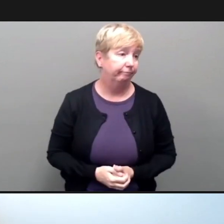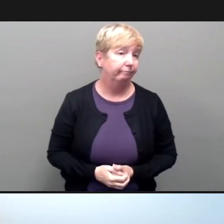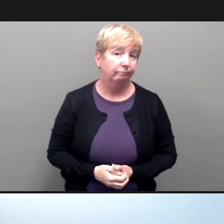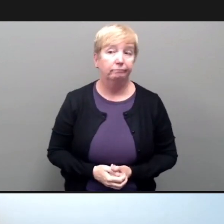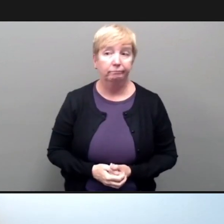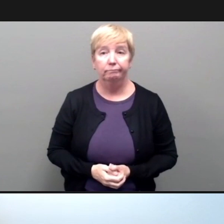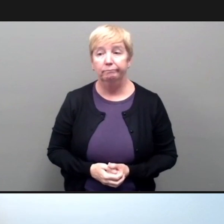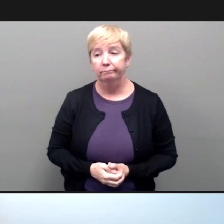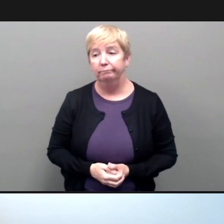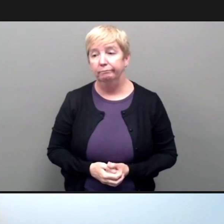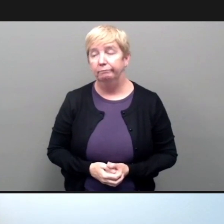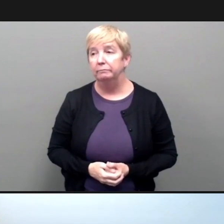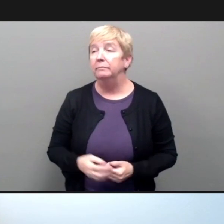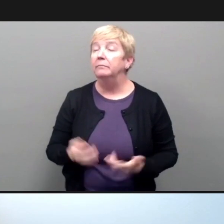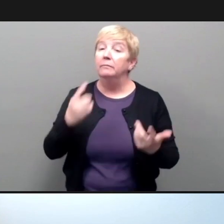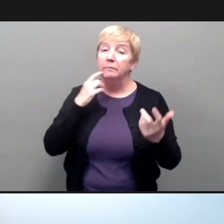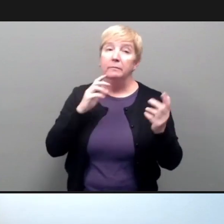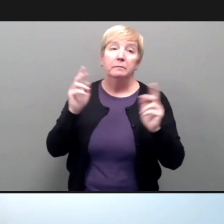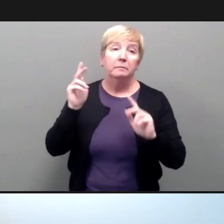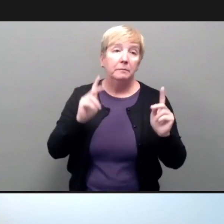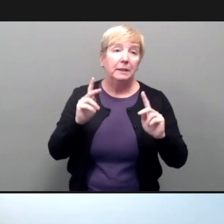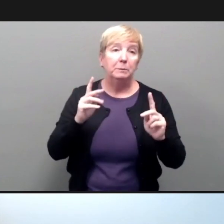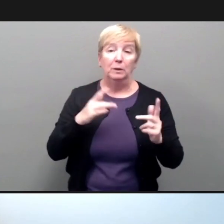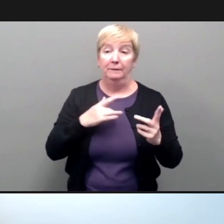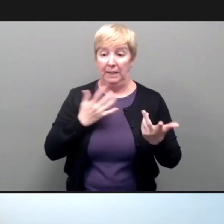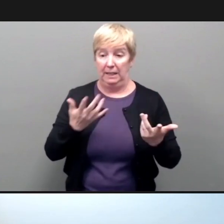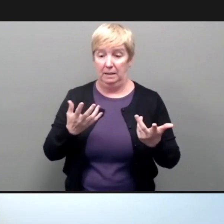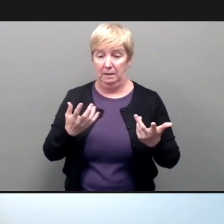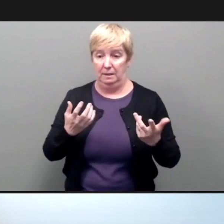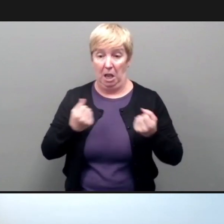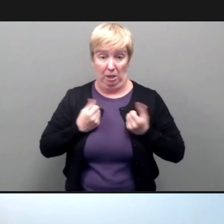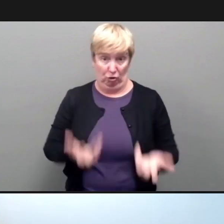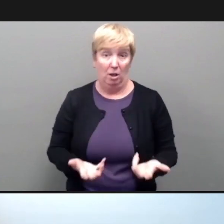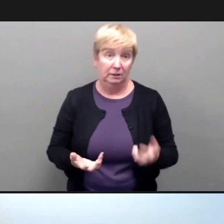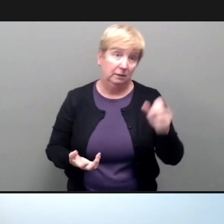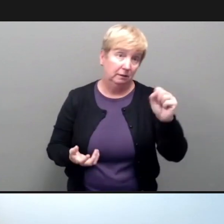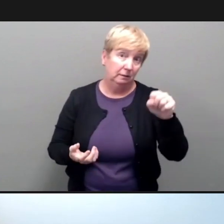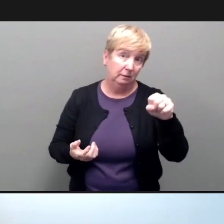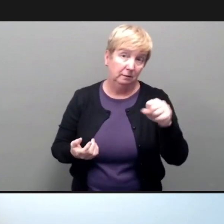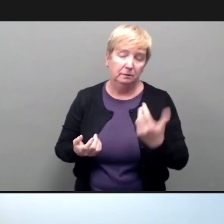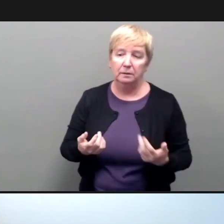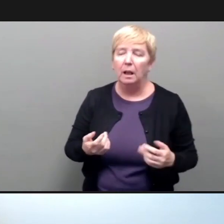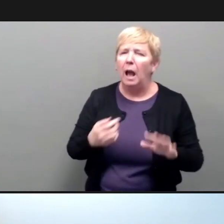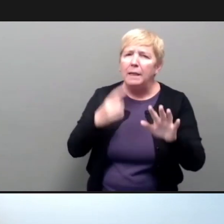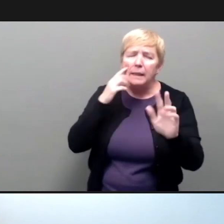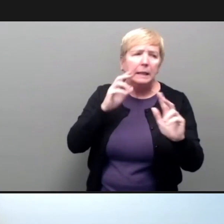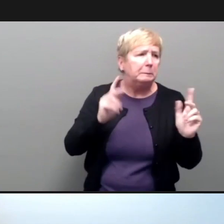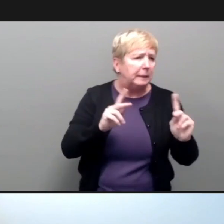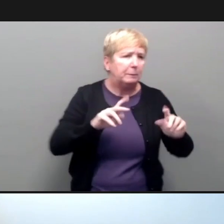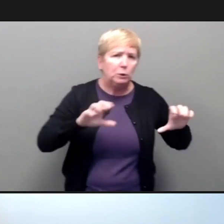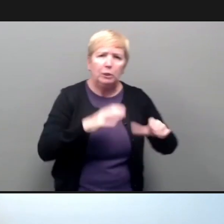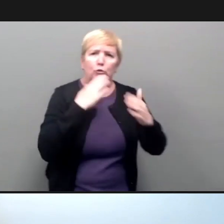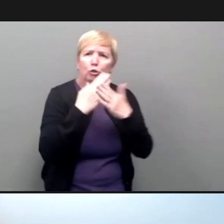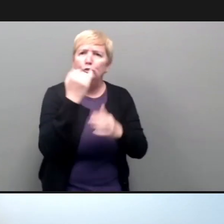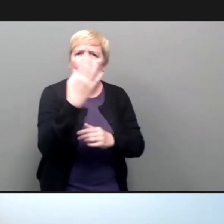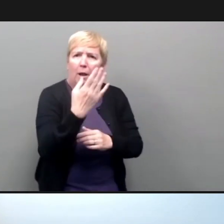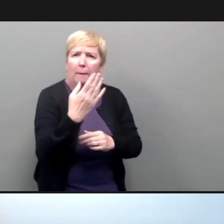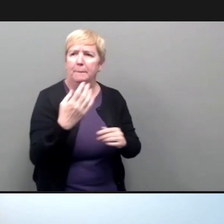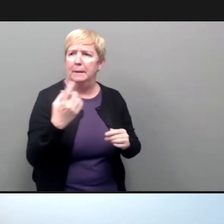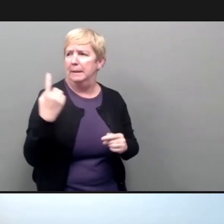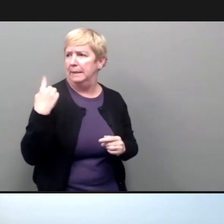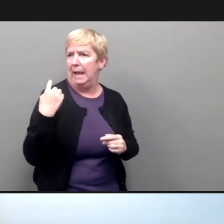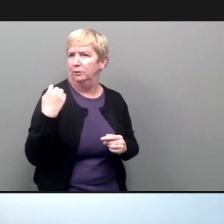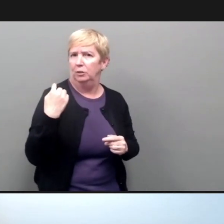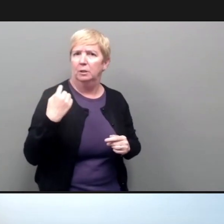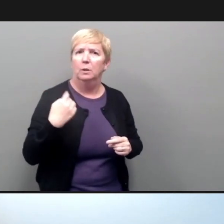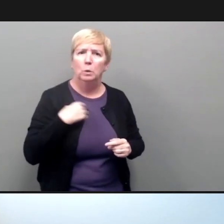and I think the exhaustion that I think people did really well. It was really hard last year at this time for people, but they